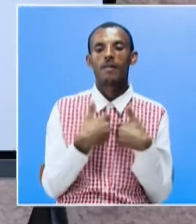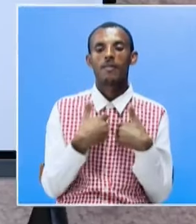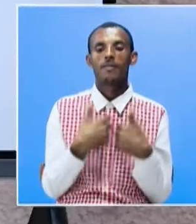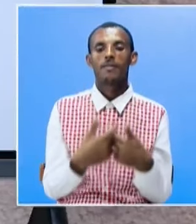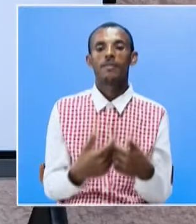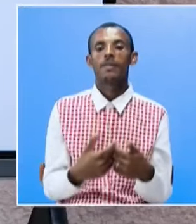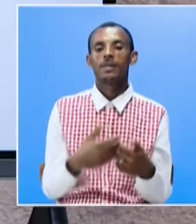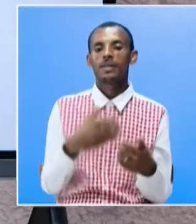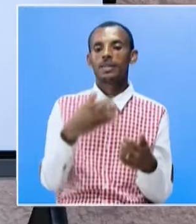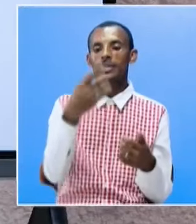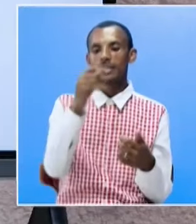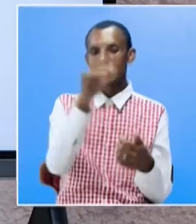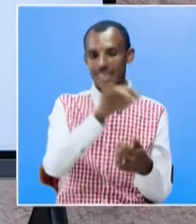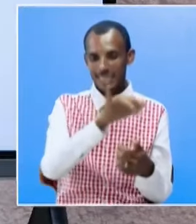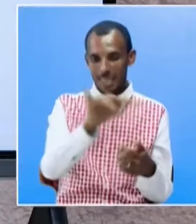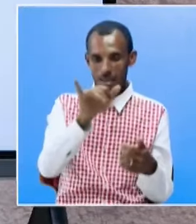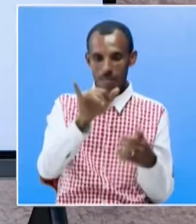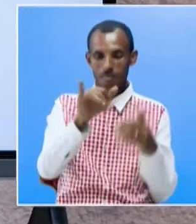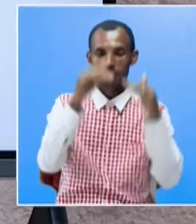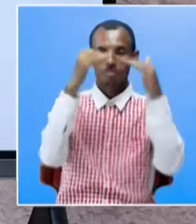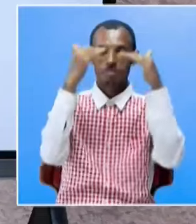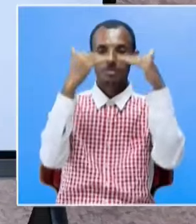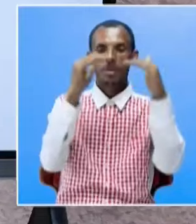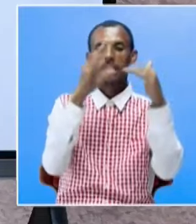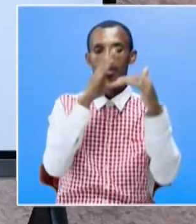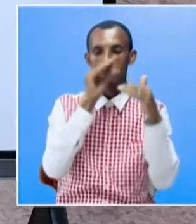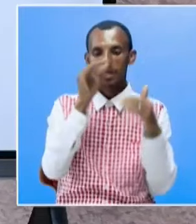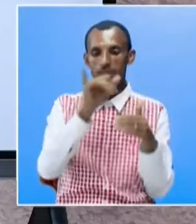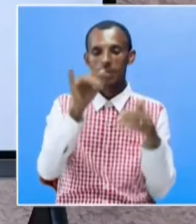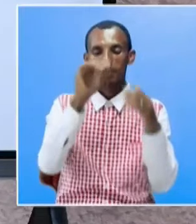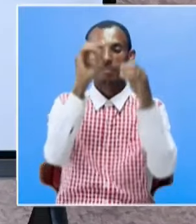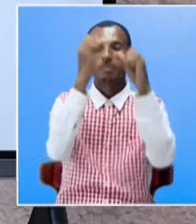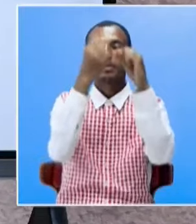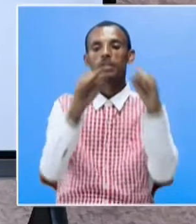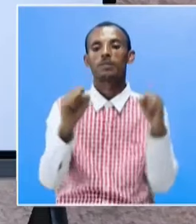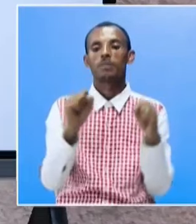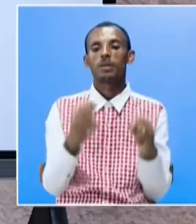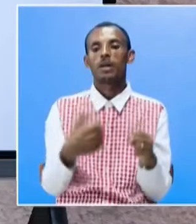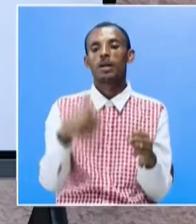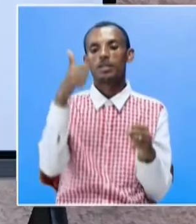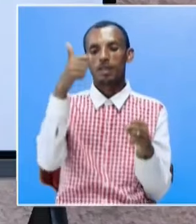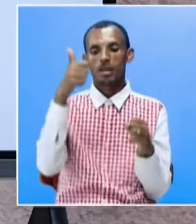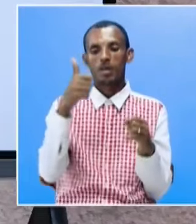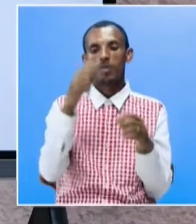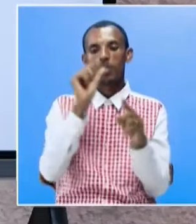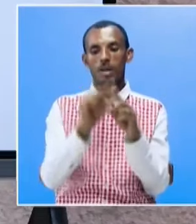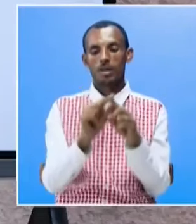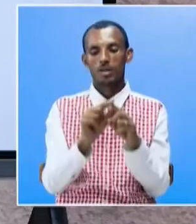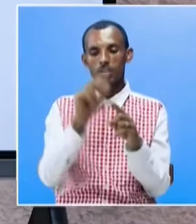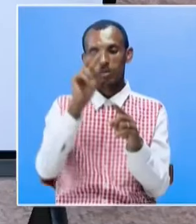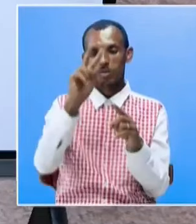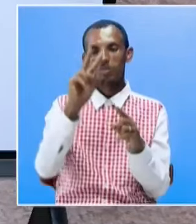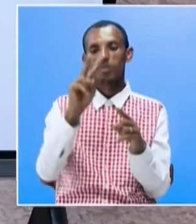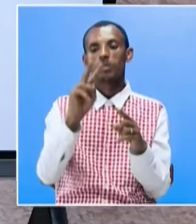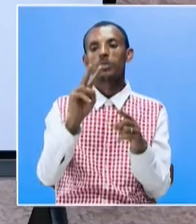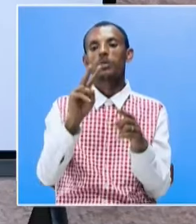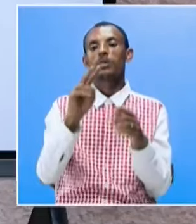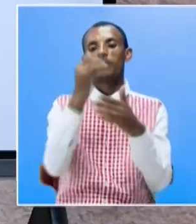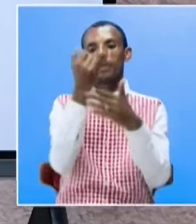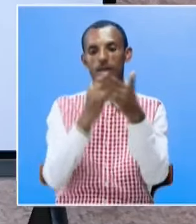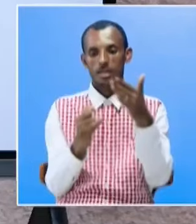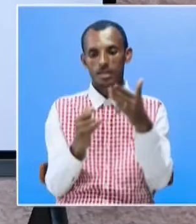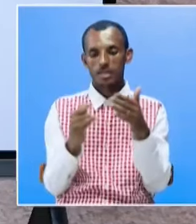the same size and the same shape. In other words, two figures are said to be